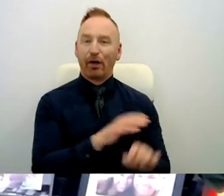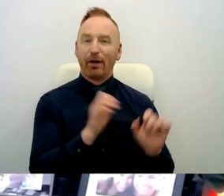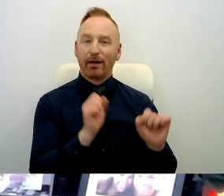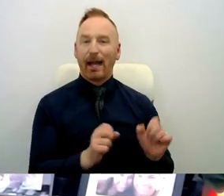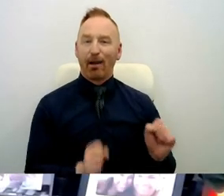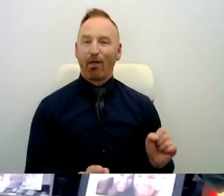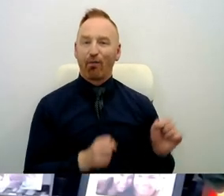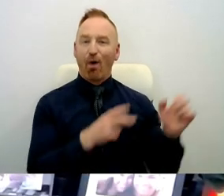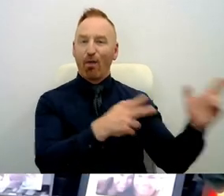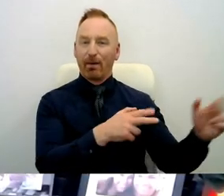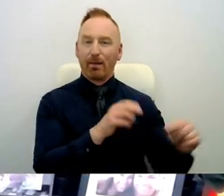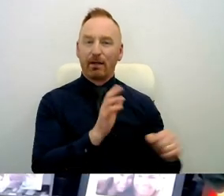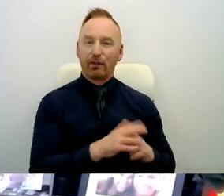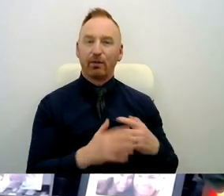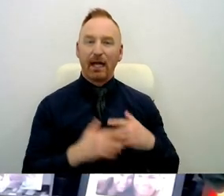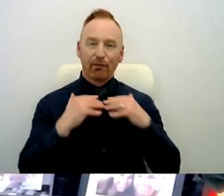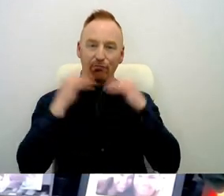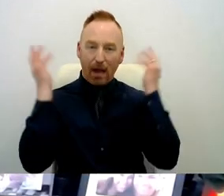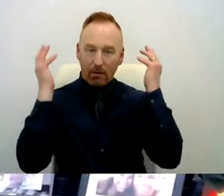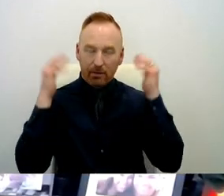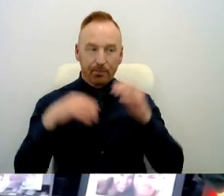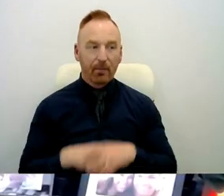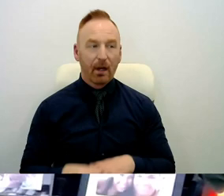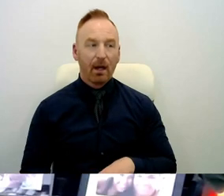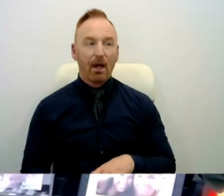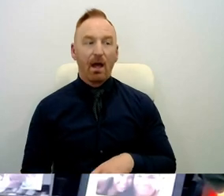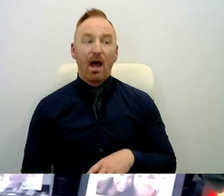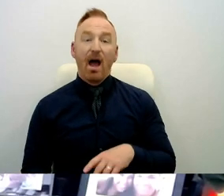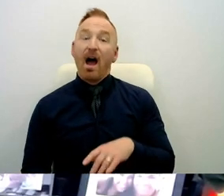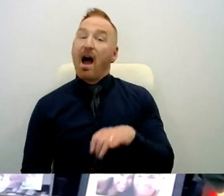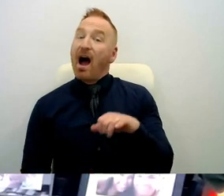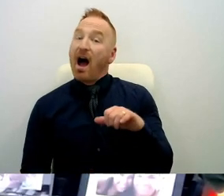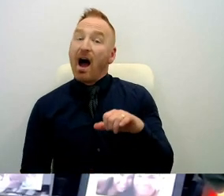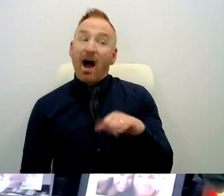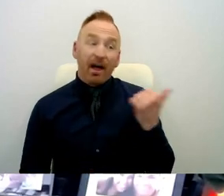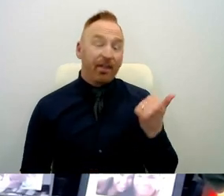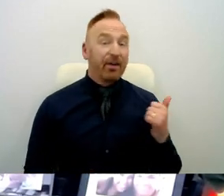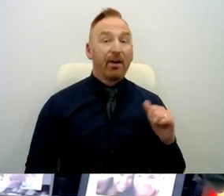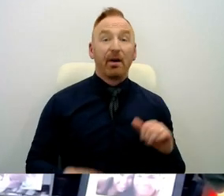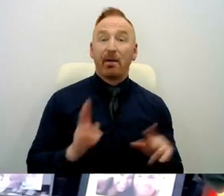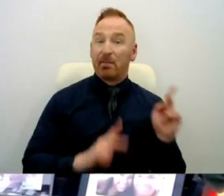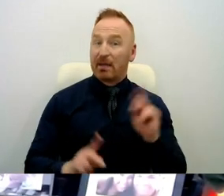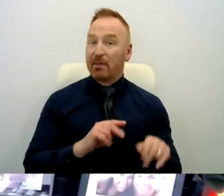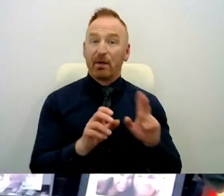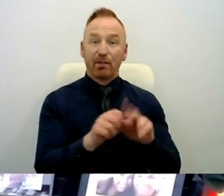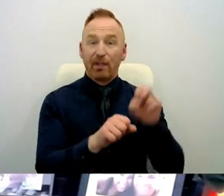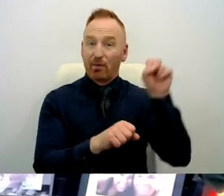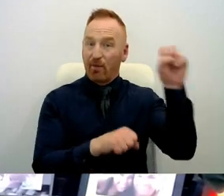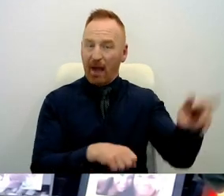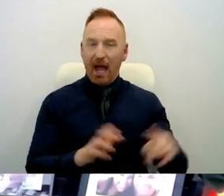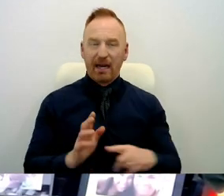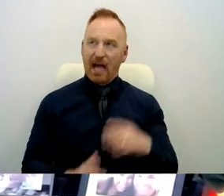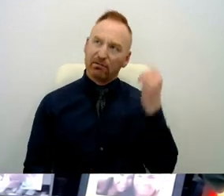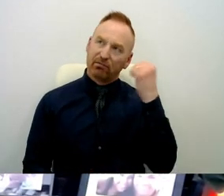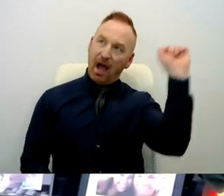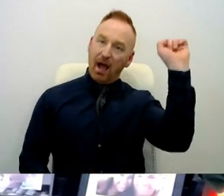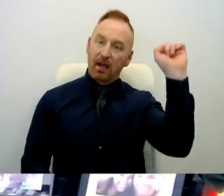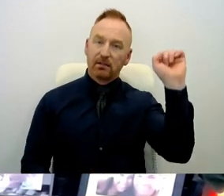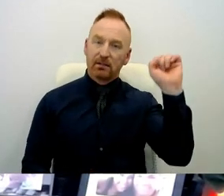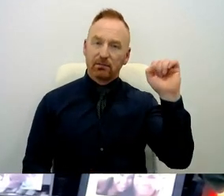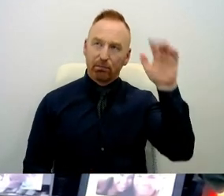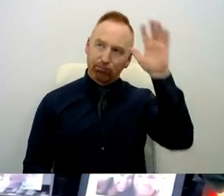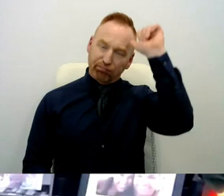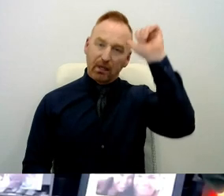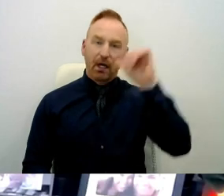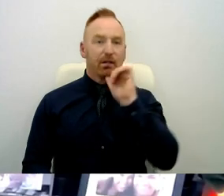instead. Another 10 enslaved persons jumped overboard in defiance, and that's not the only time in history that we